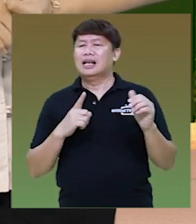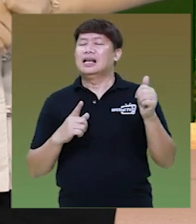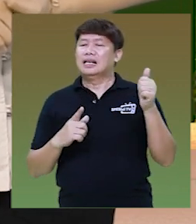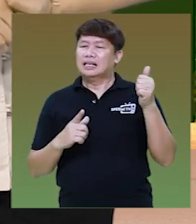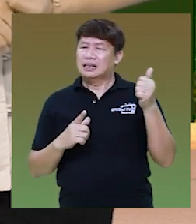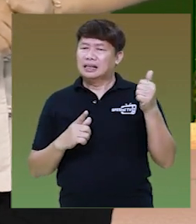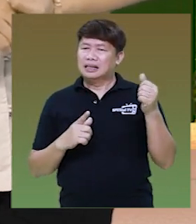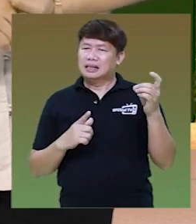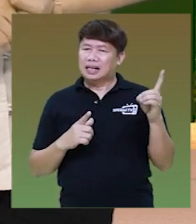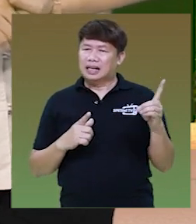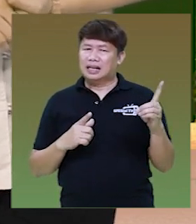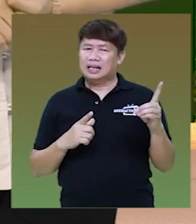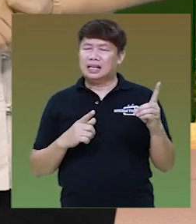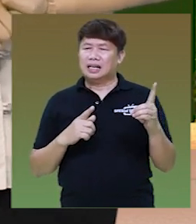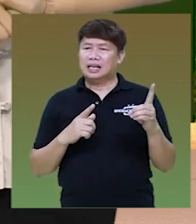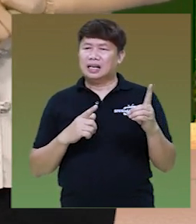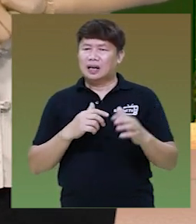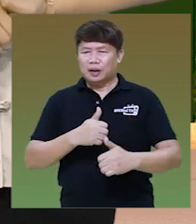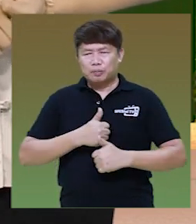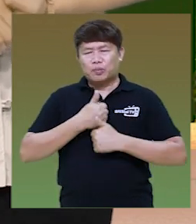D. Proud.